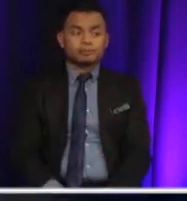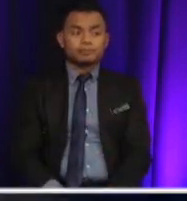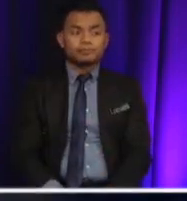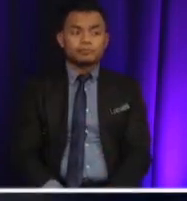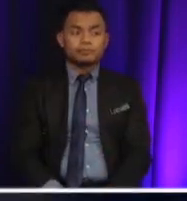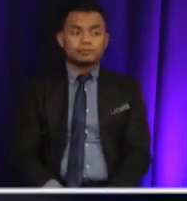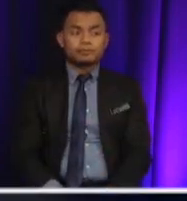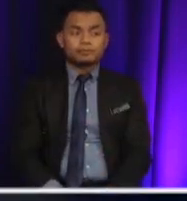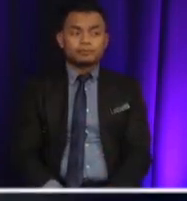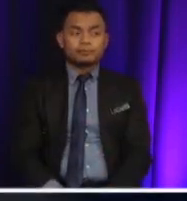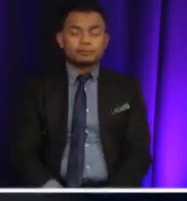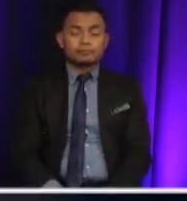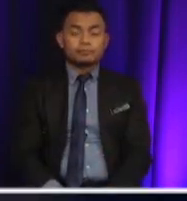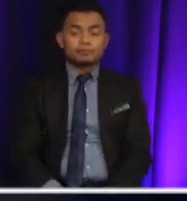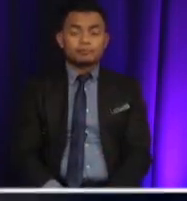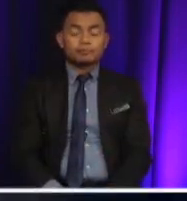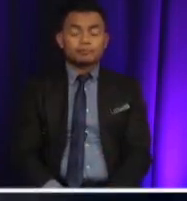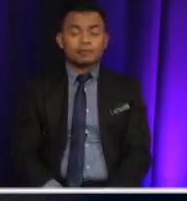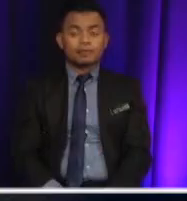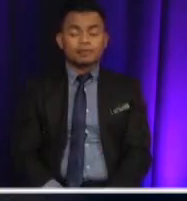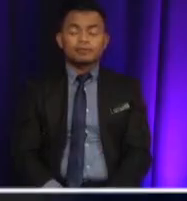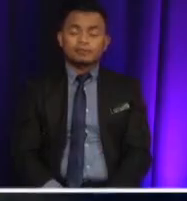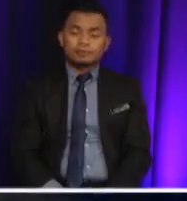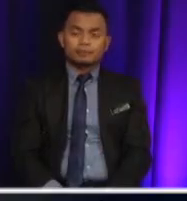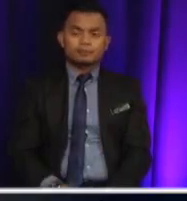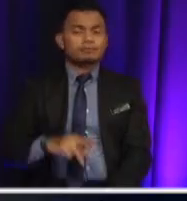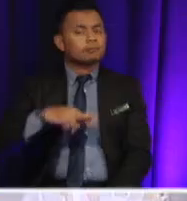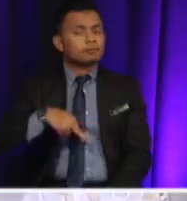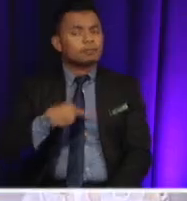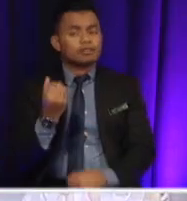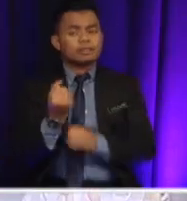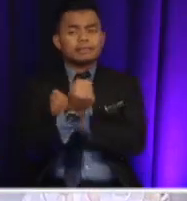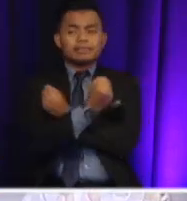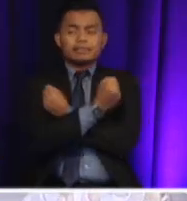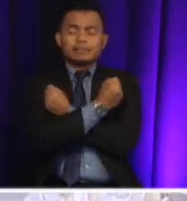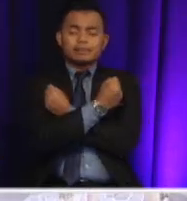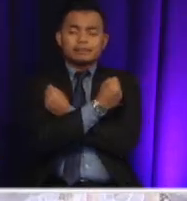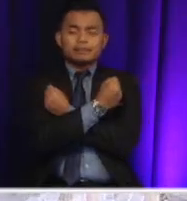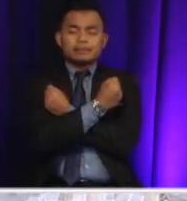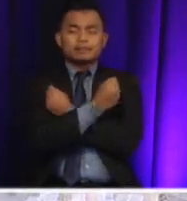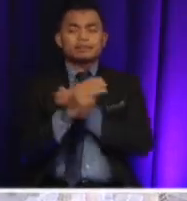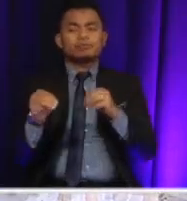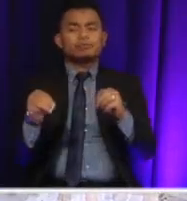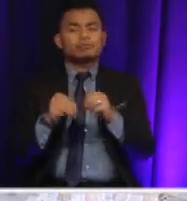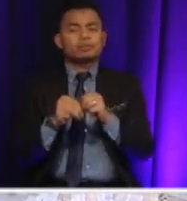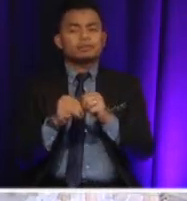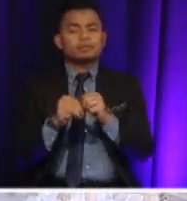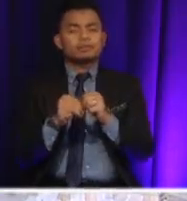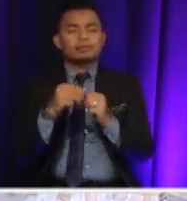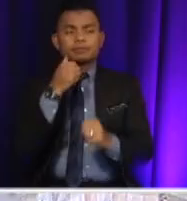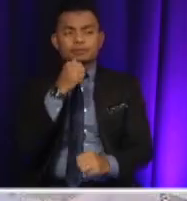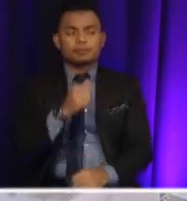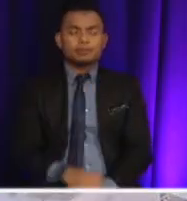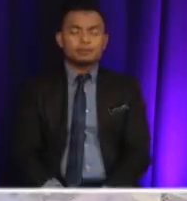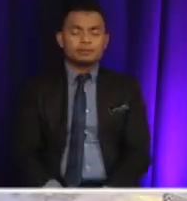It's talking about the beauty, of falling in love yes. with the woman. Cloudless climes. So cloudless. I think it's